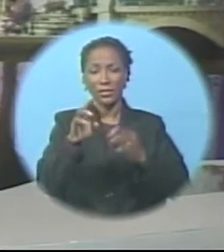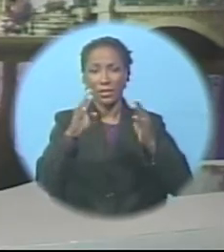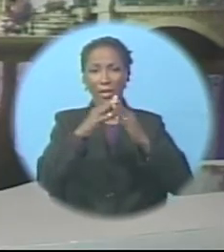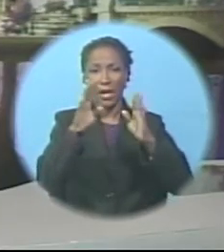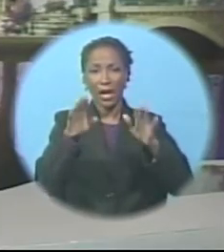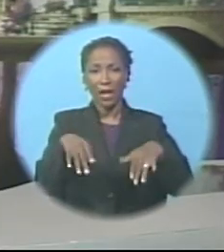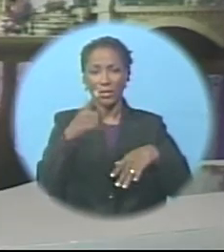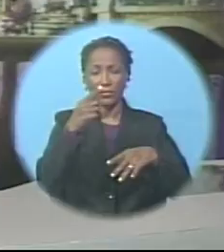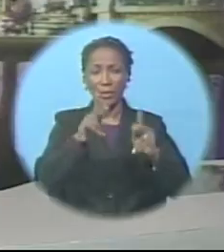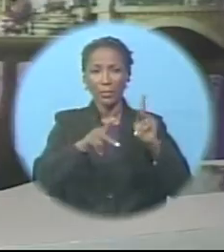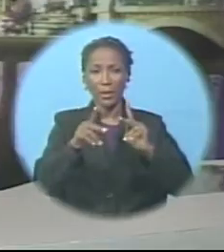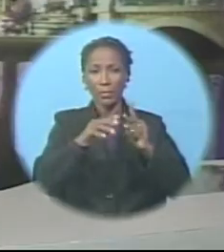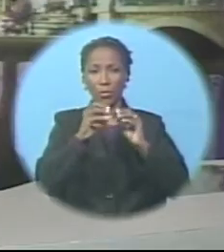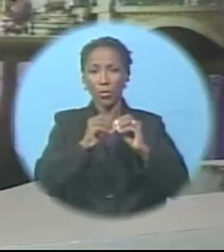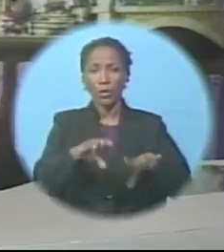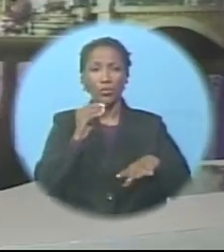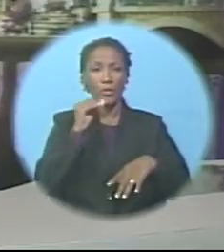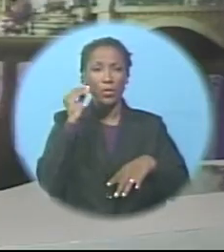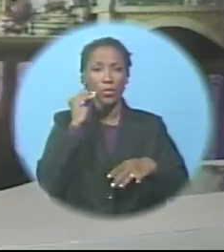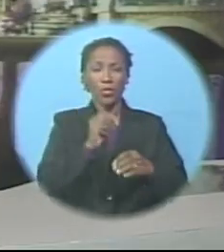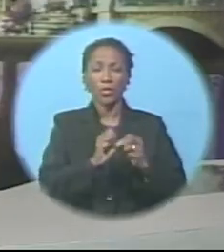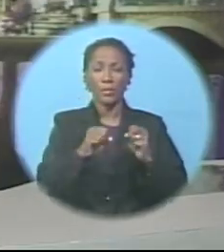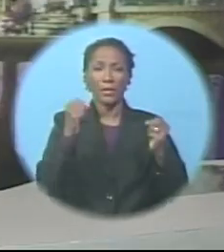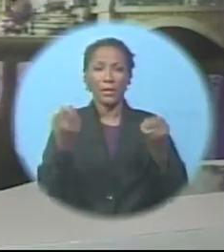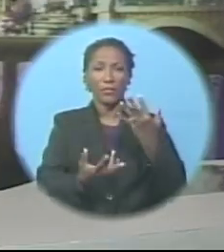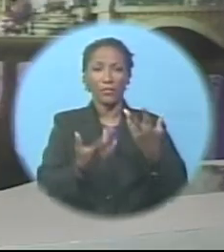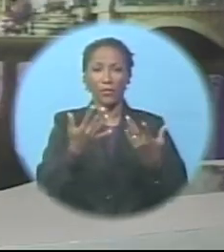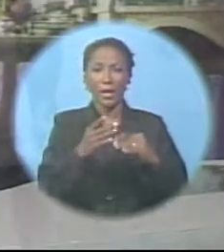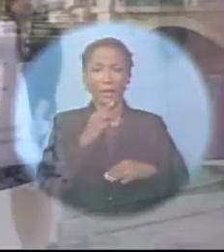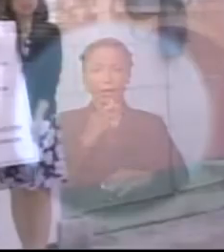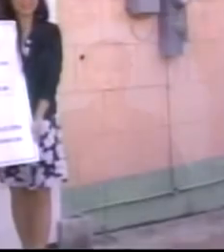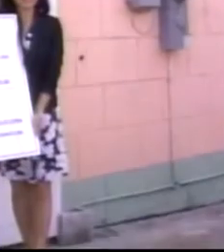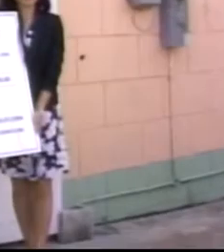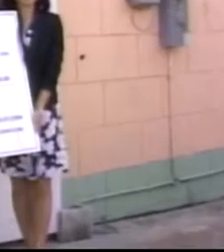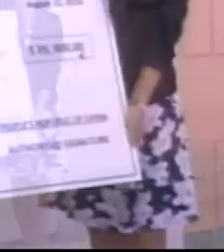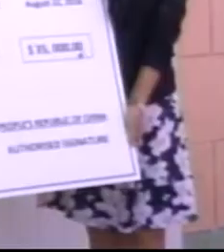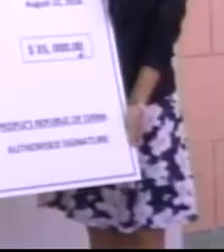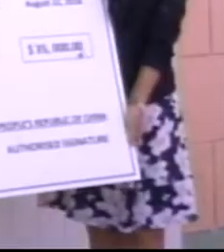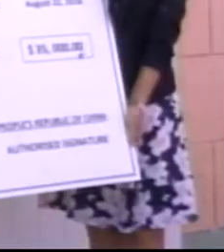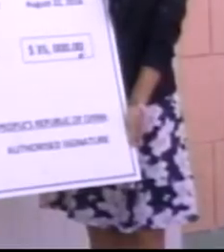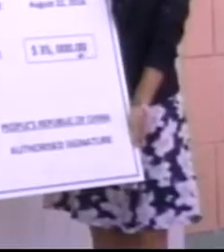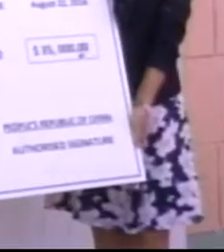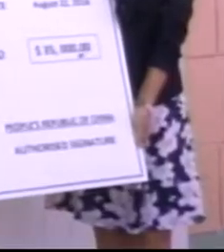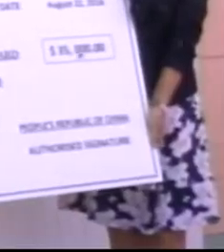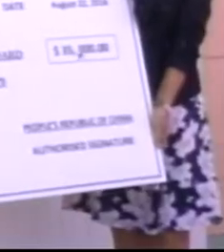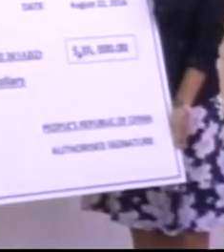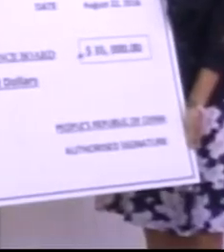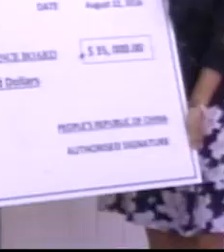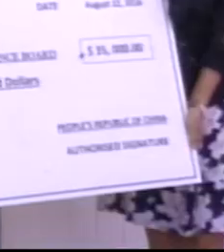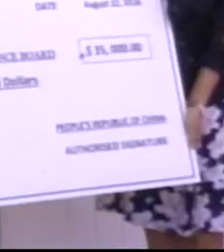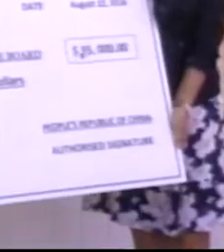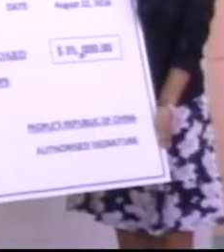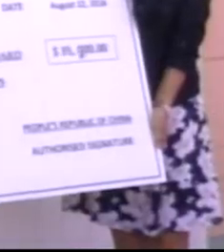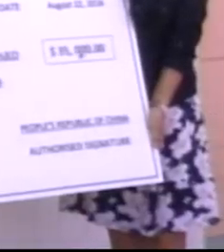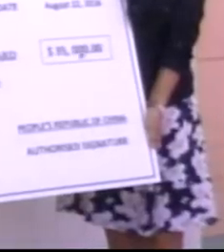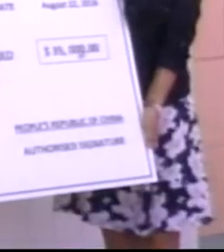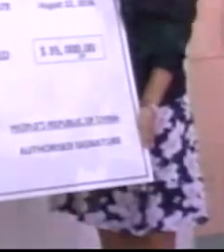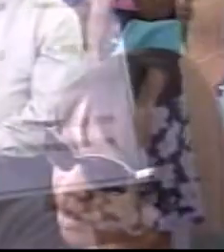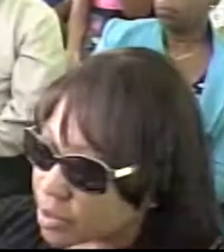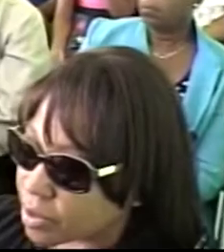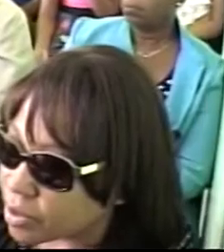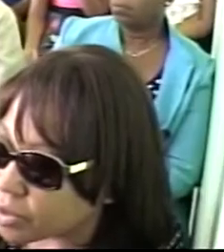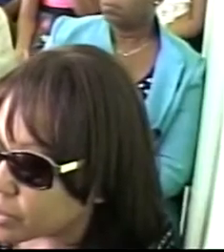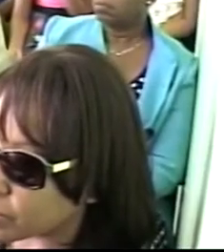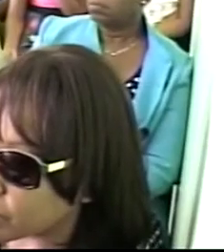homes in emergencies like fire or flooding. Mr. Blackett accepted the check from China's ambassador to Barbados, Wang Ke, this